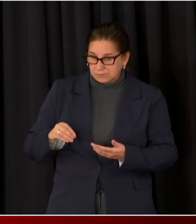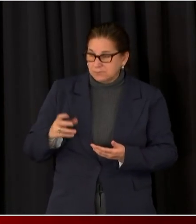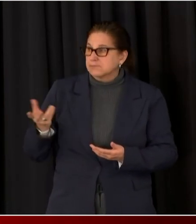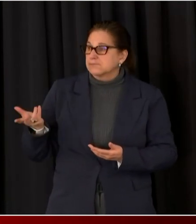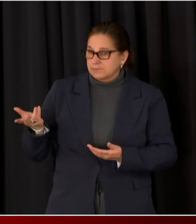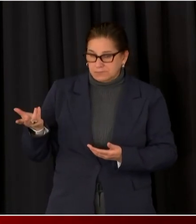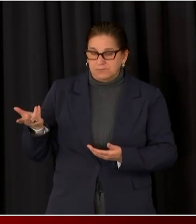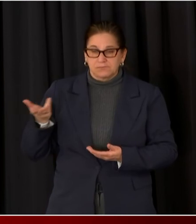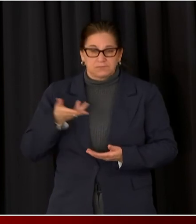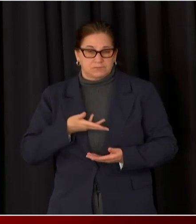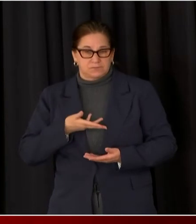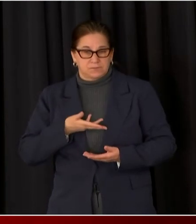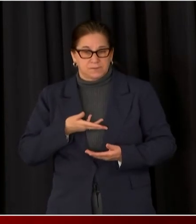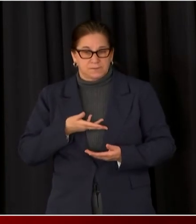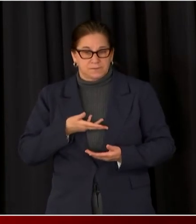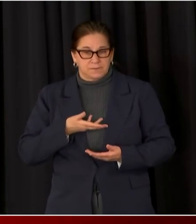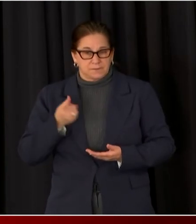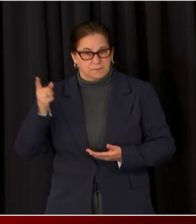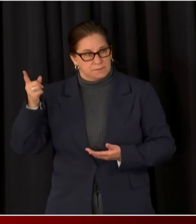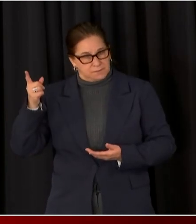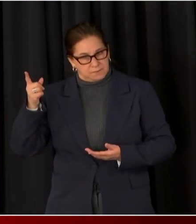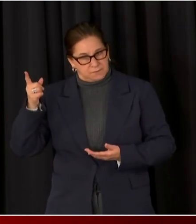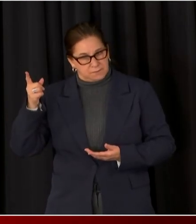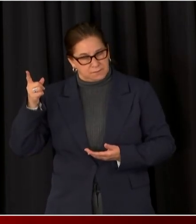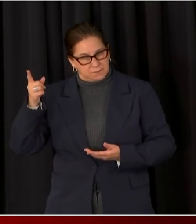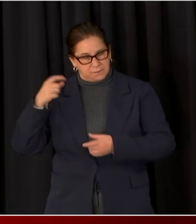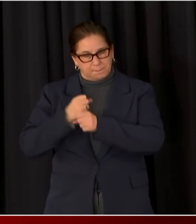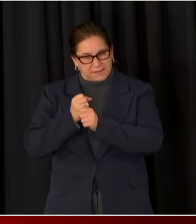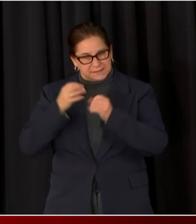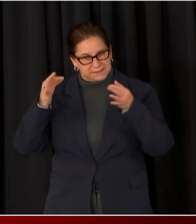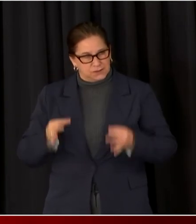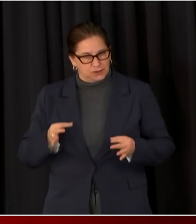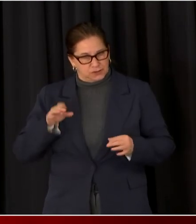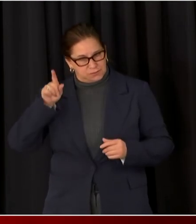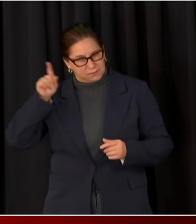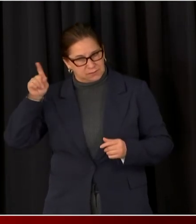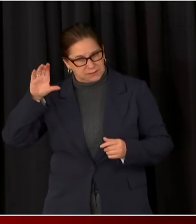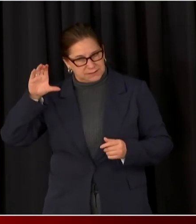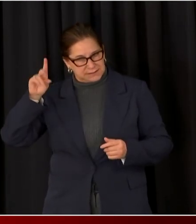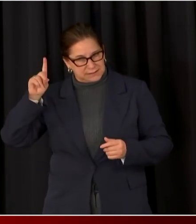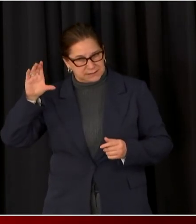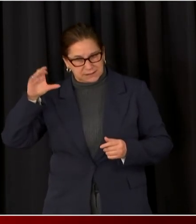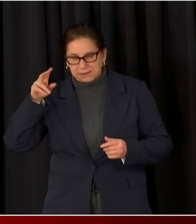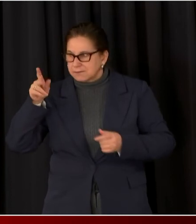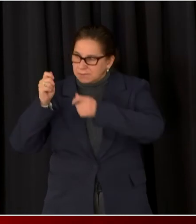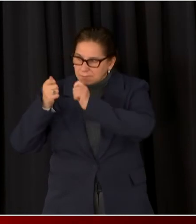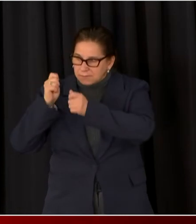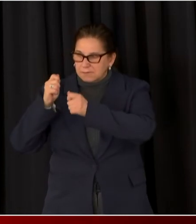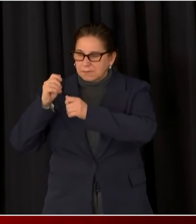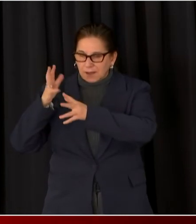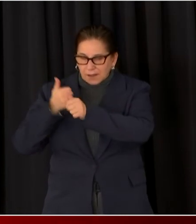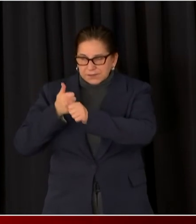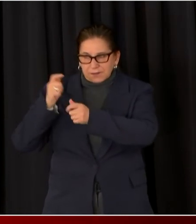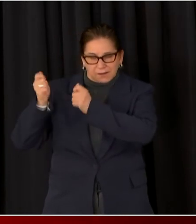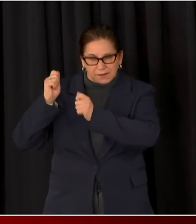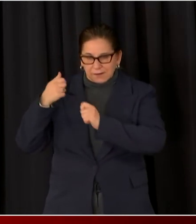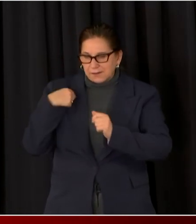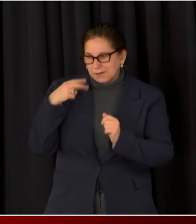decision around whether or not those will remain interim or if they will make some updates. Additionally,